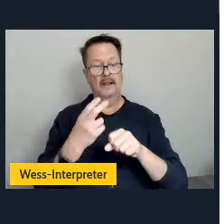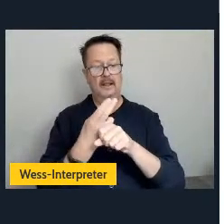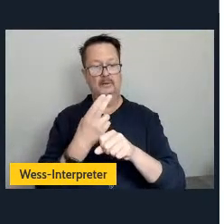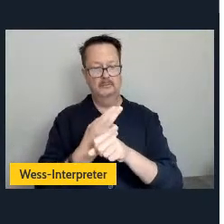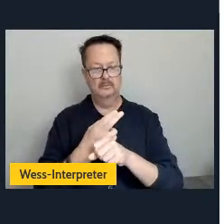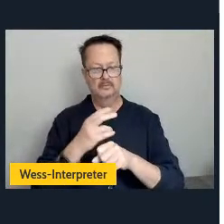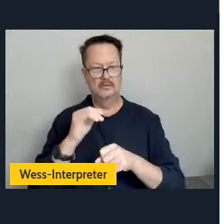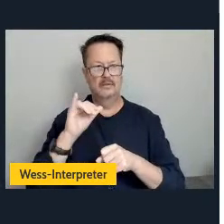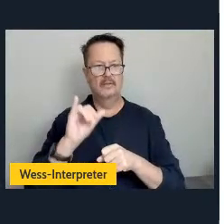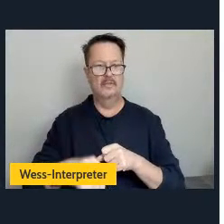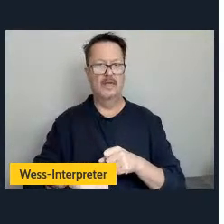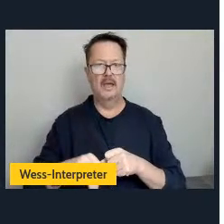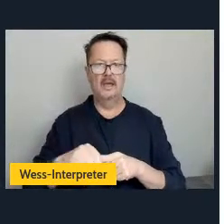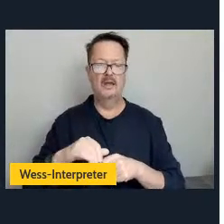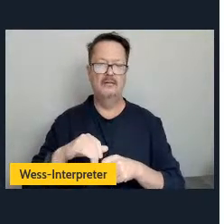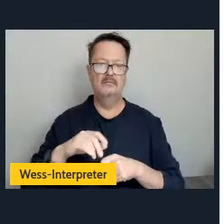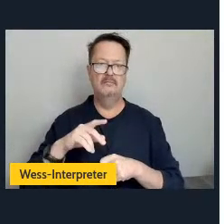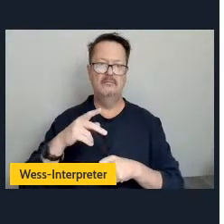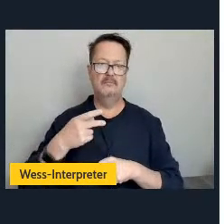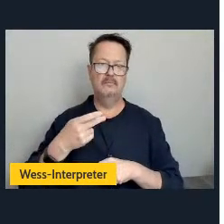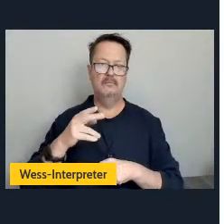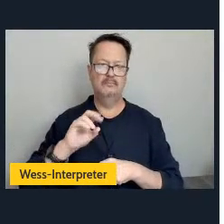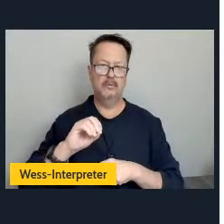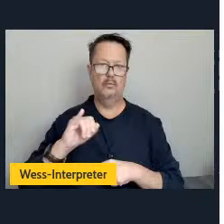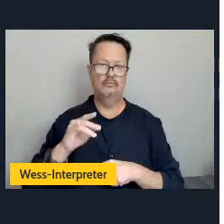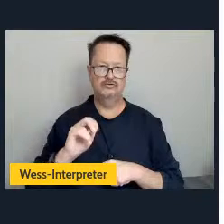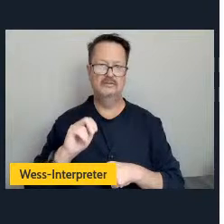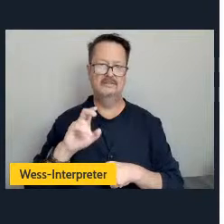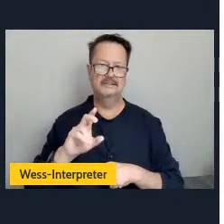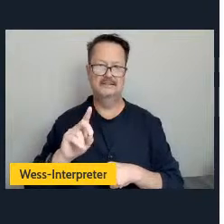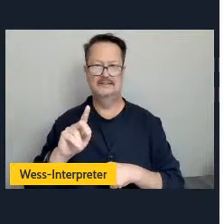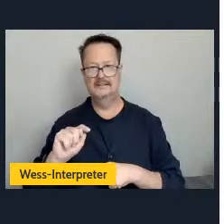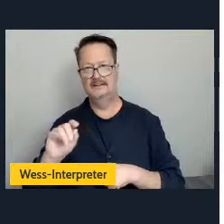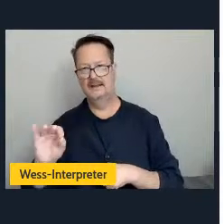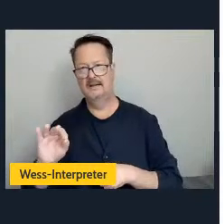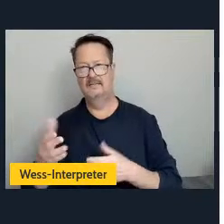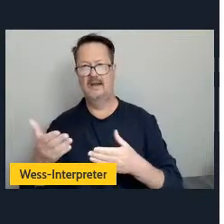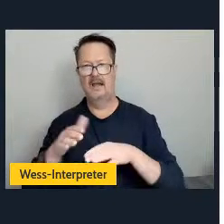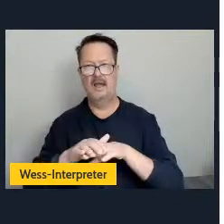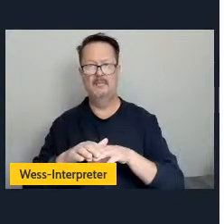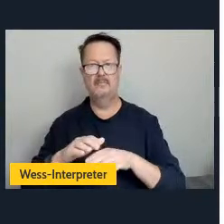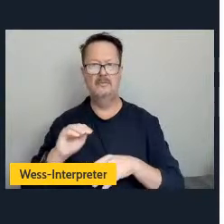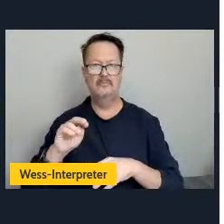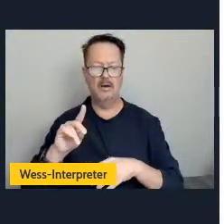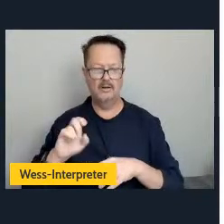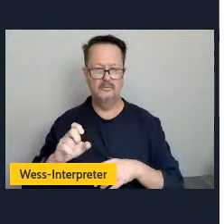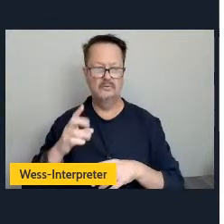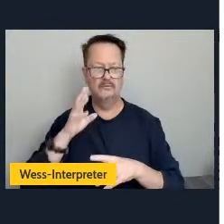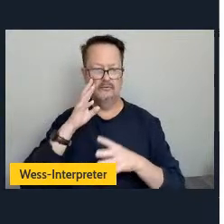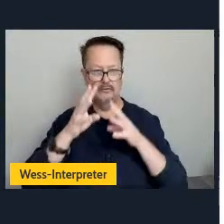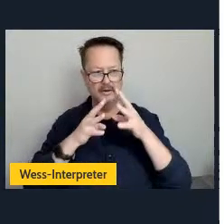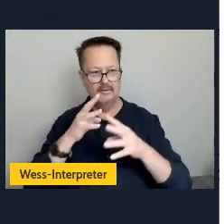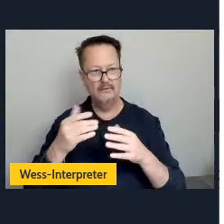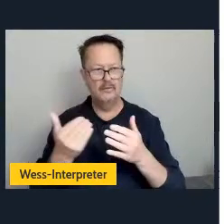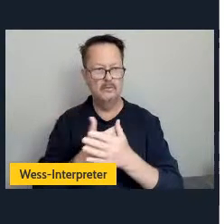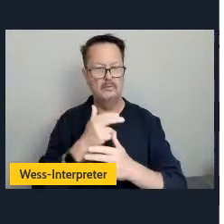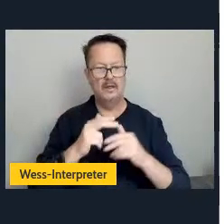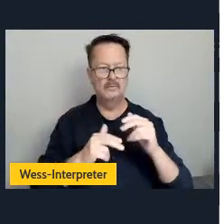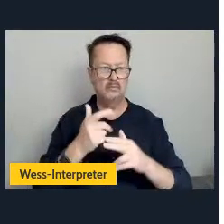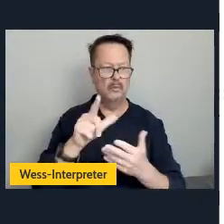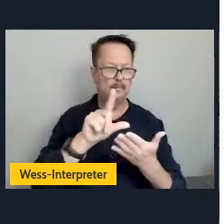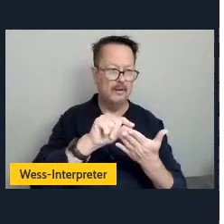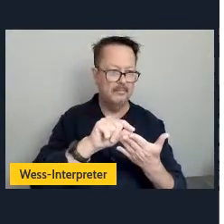projen CDKtf hybrid module to generate you a new project structure for the construct that you want to publish or